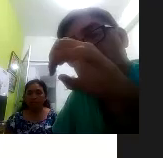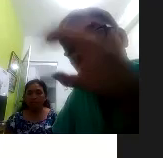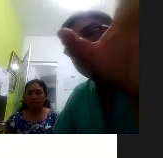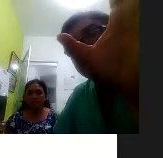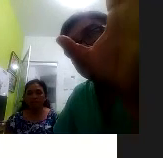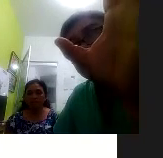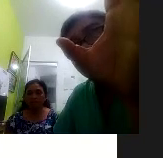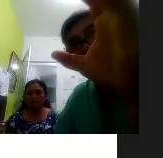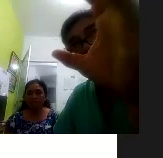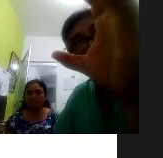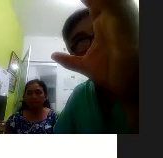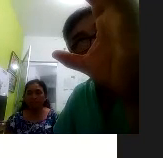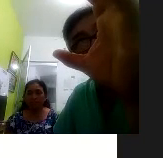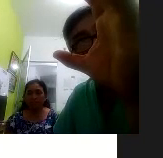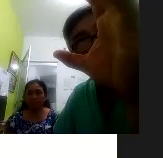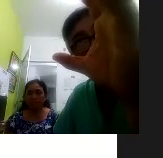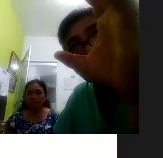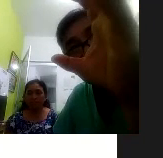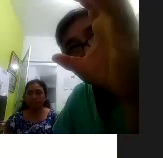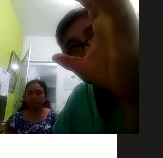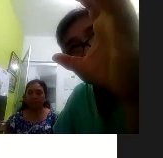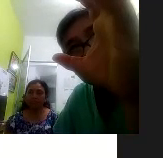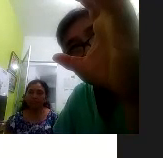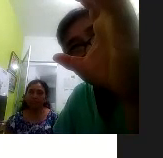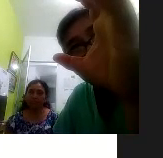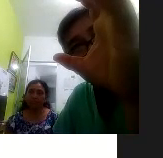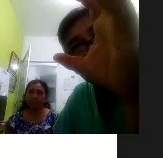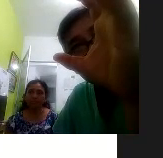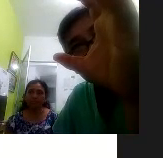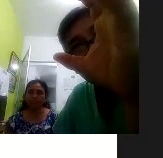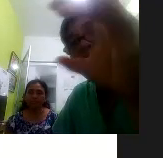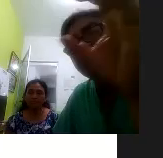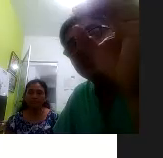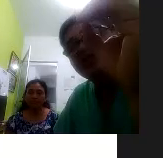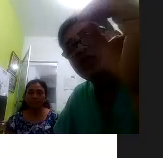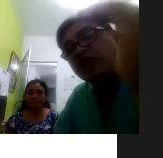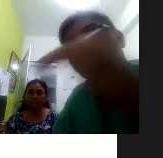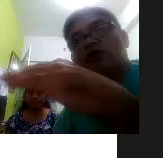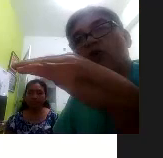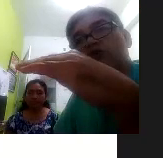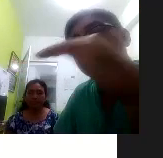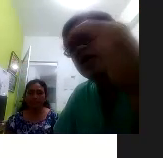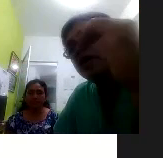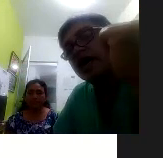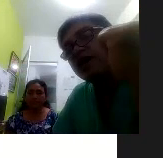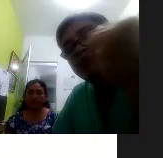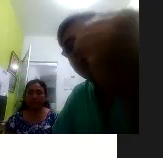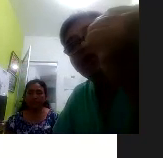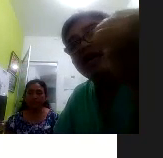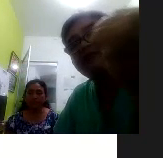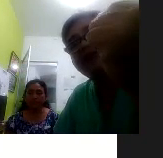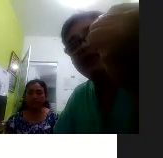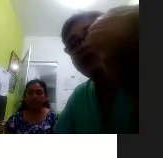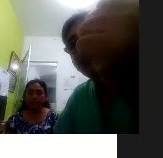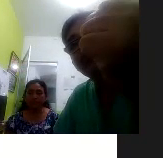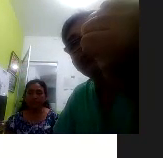are collapsed. I mean, they are not. The outpatient care are closed, and people